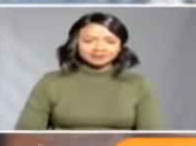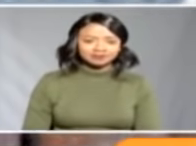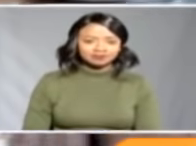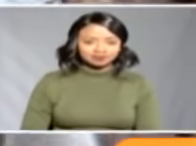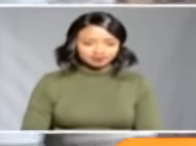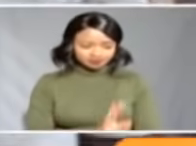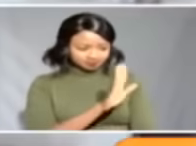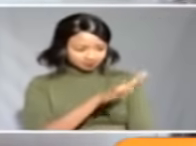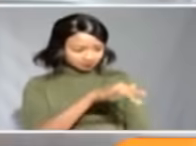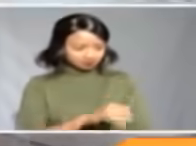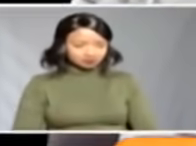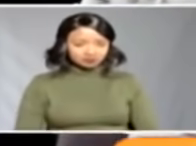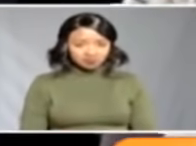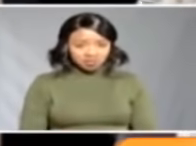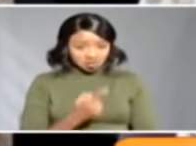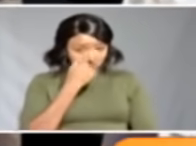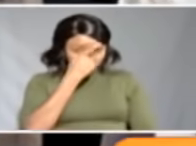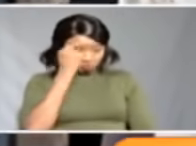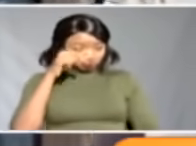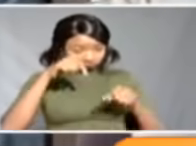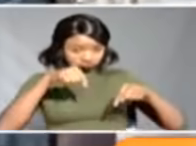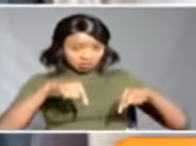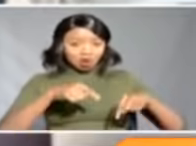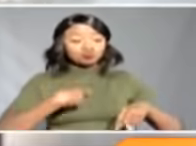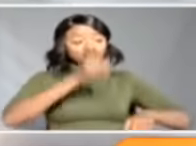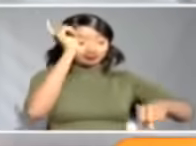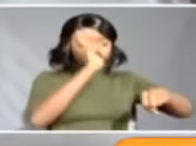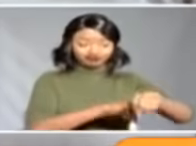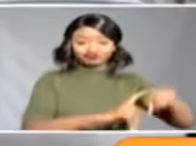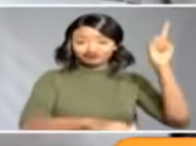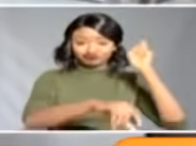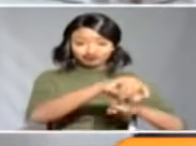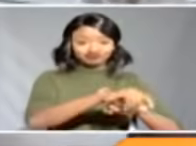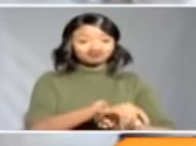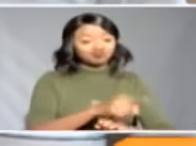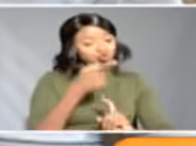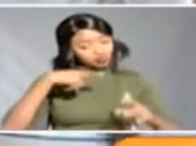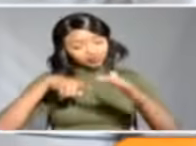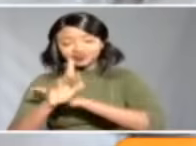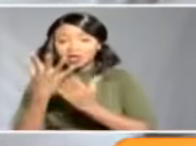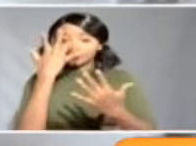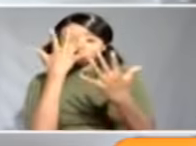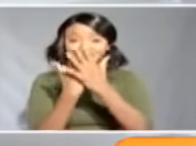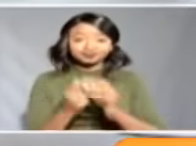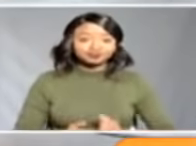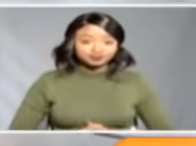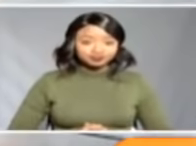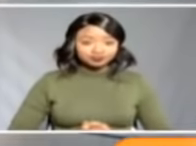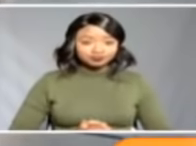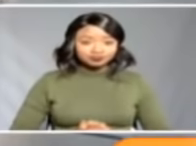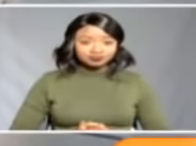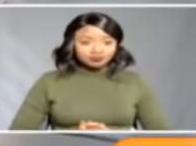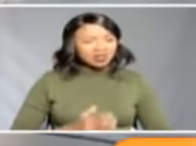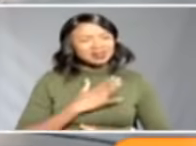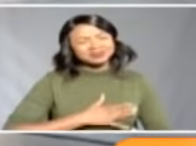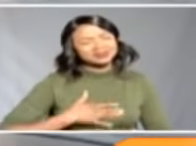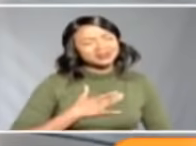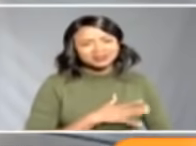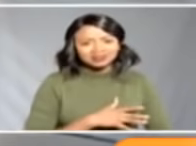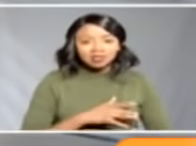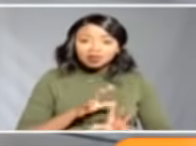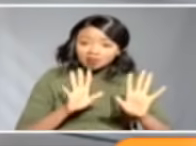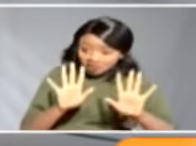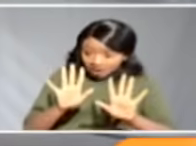mzee, kwa sasa, marana arrest. Kwa hiyo, mambo na kwa arrest. Yes. Kwa sasa,